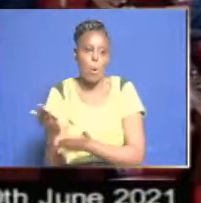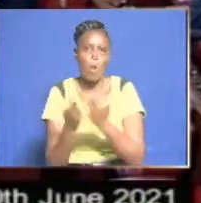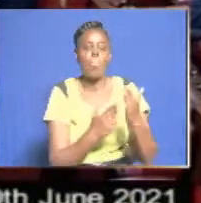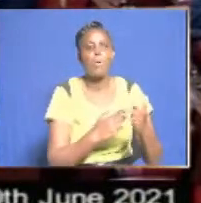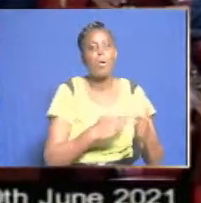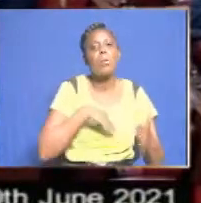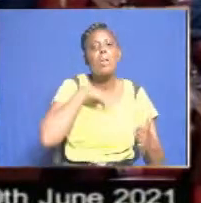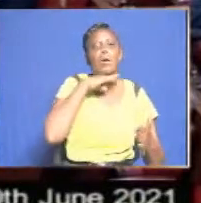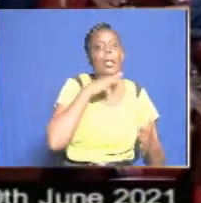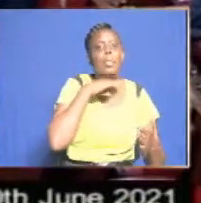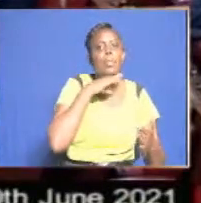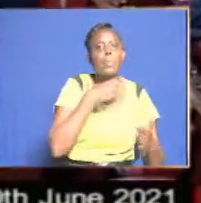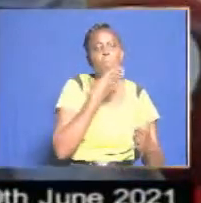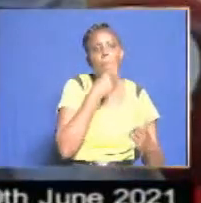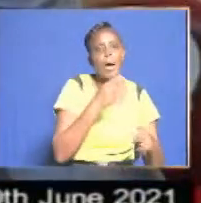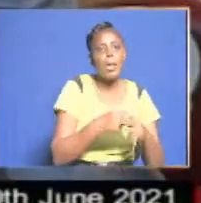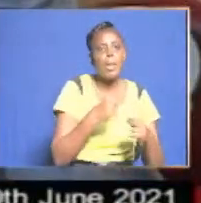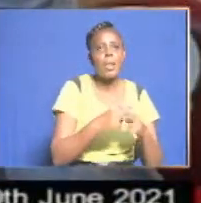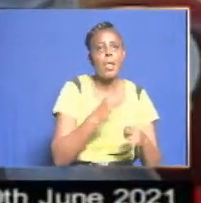of National ID